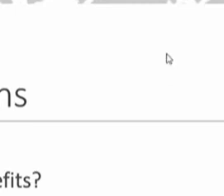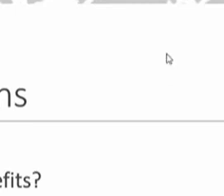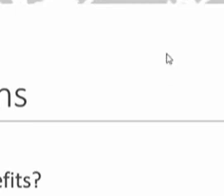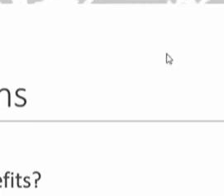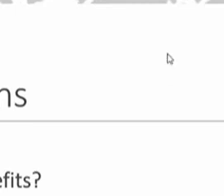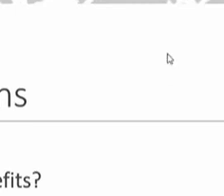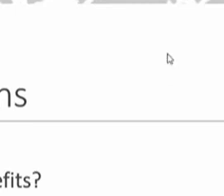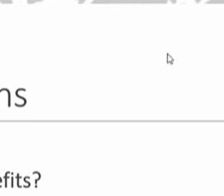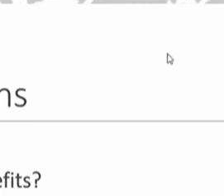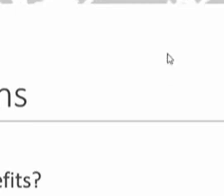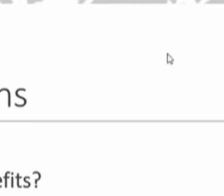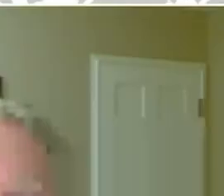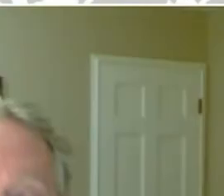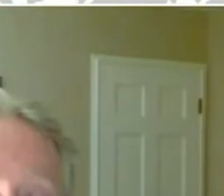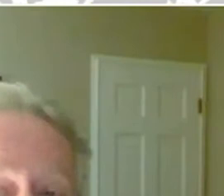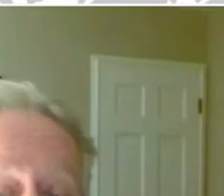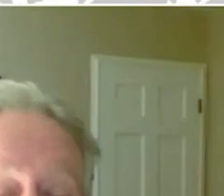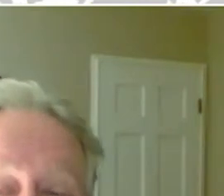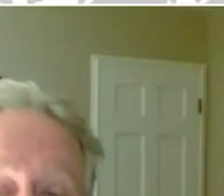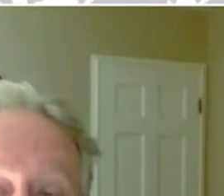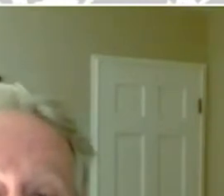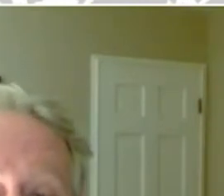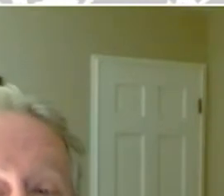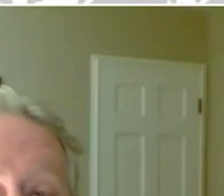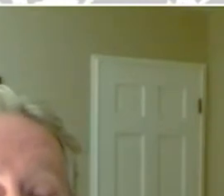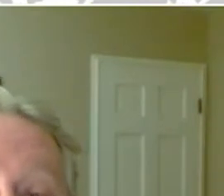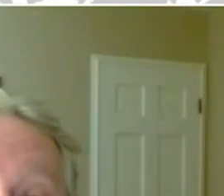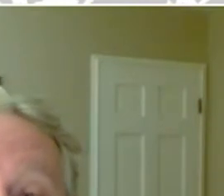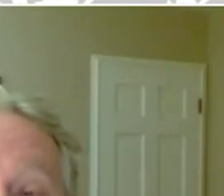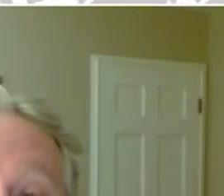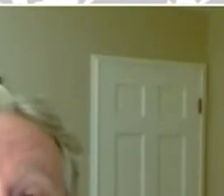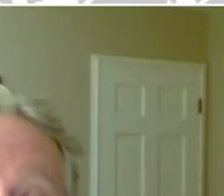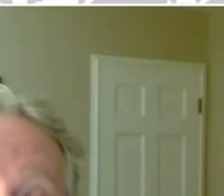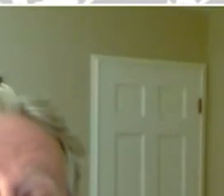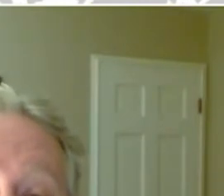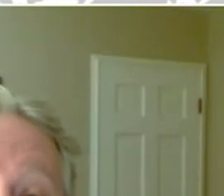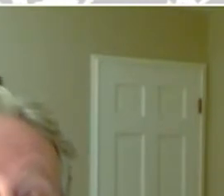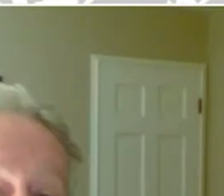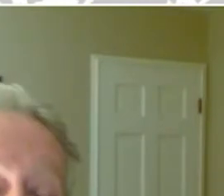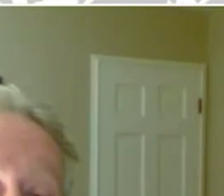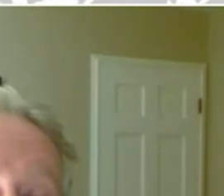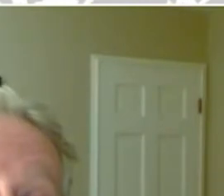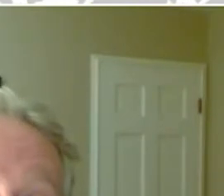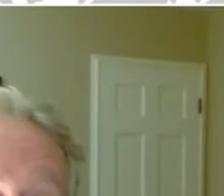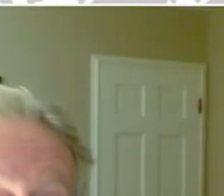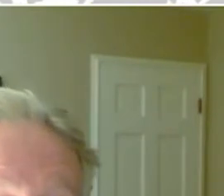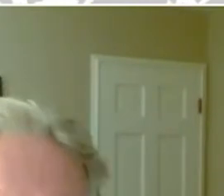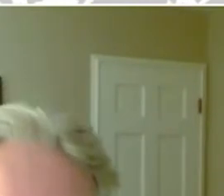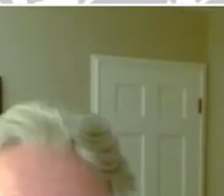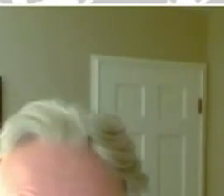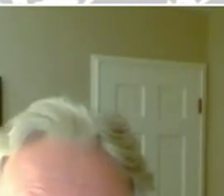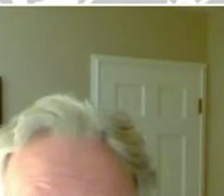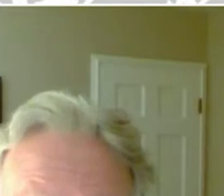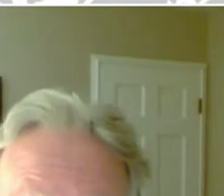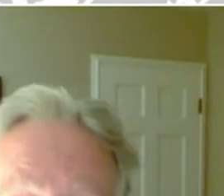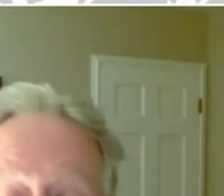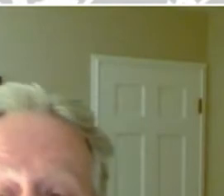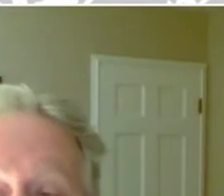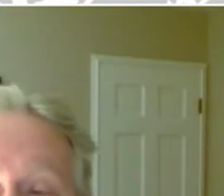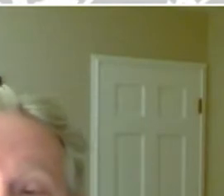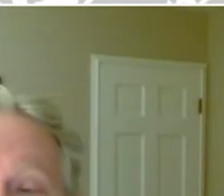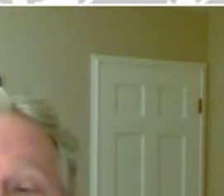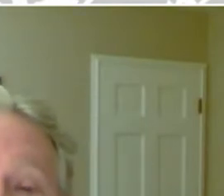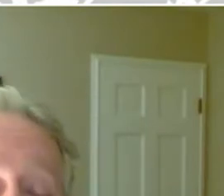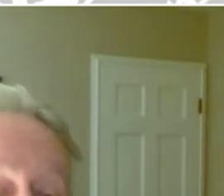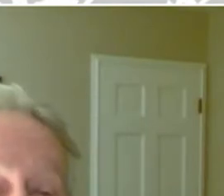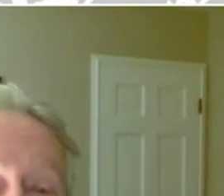an outcome to see if the current reforms have had any impact on how community members are treated. Maybe things have gotten